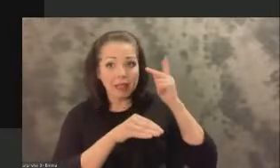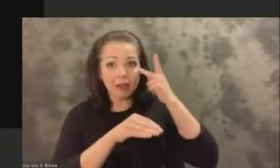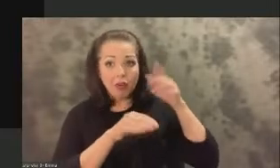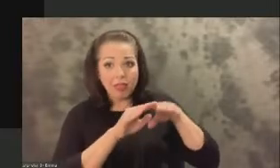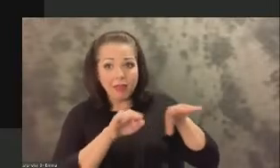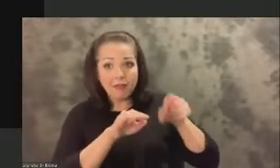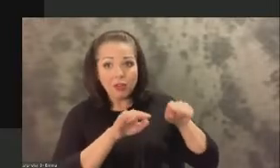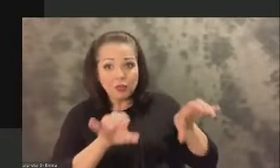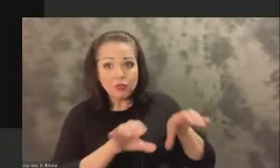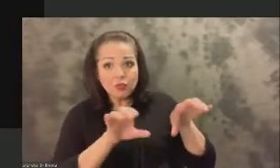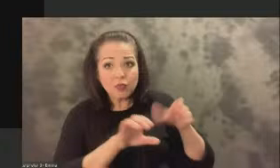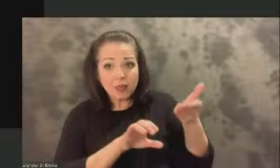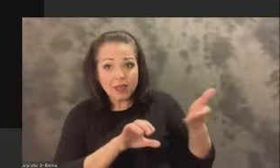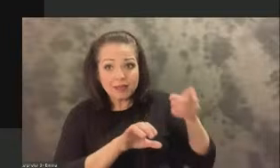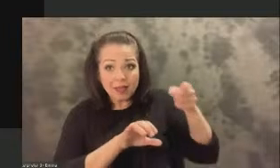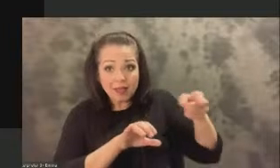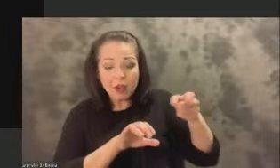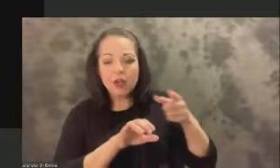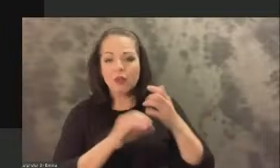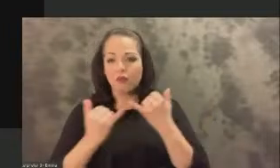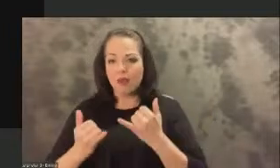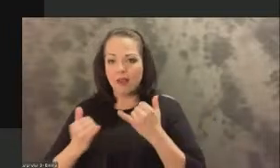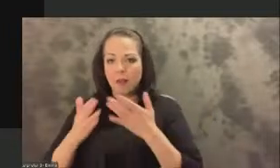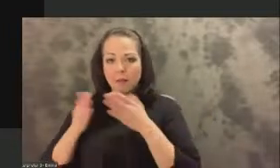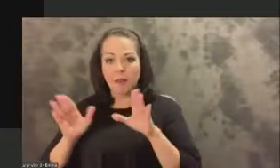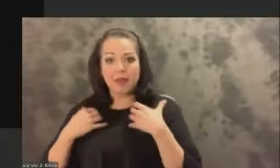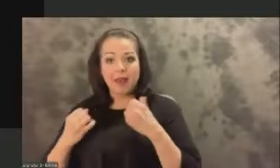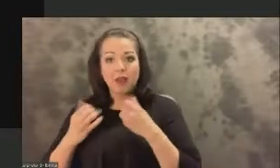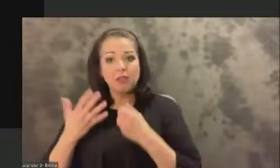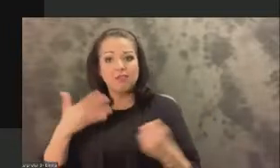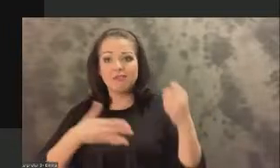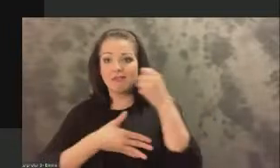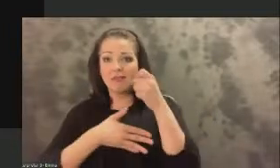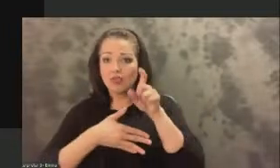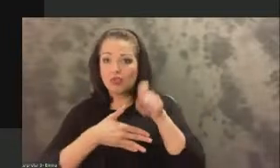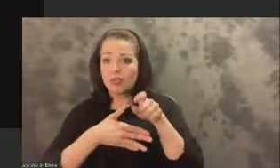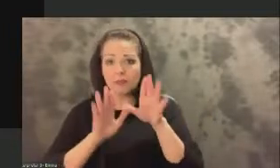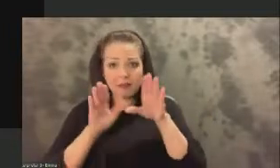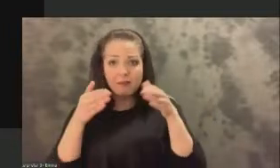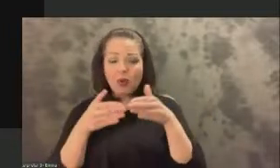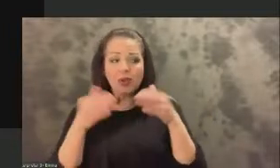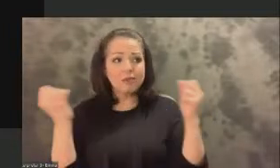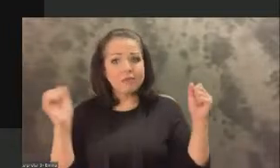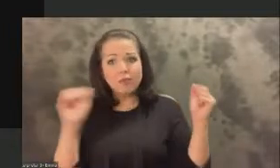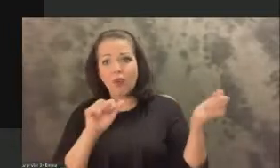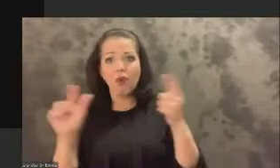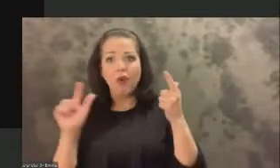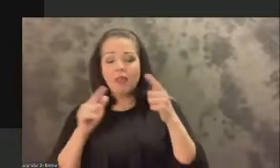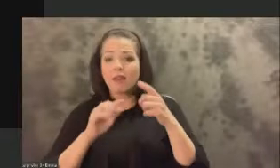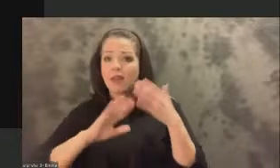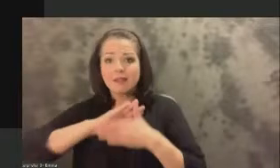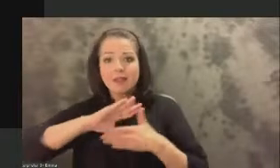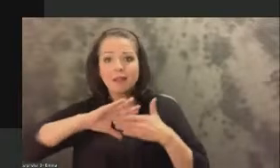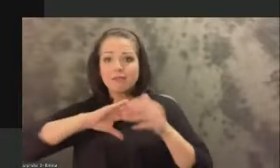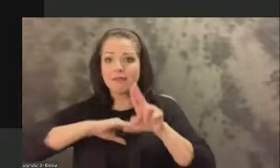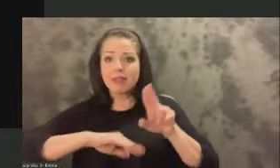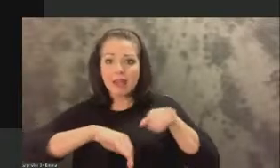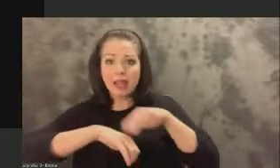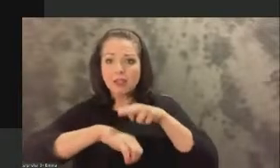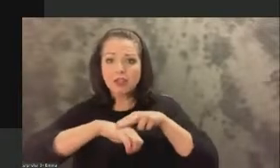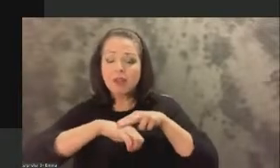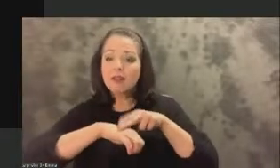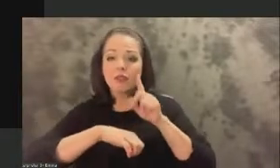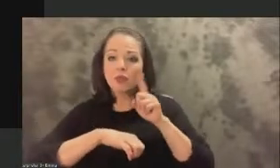done, right now, public health should be our number one focus collectively as a nation. And so we got to put